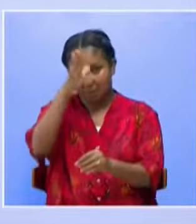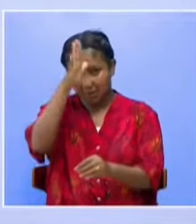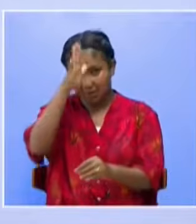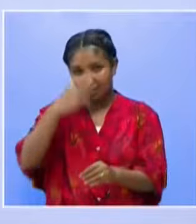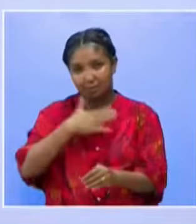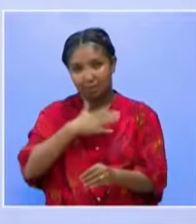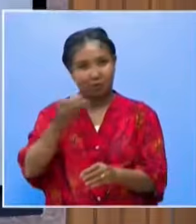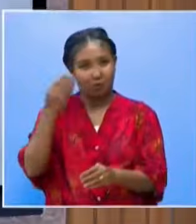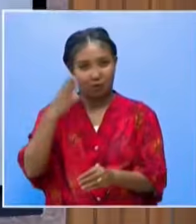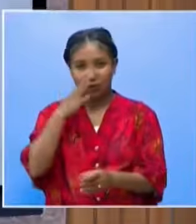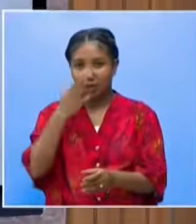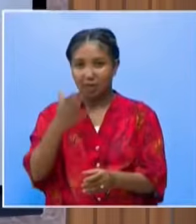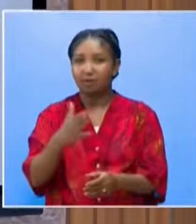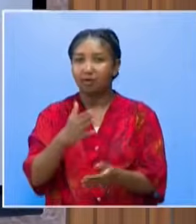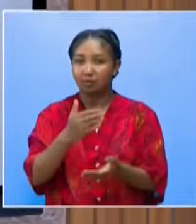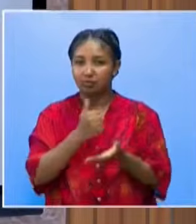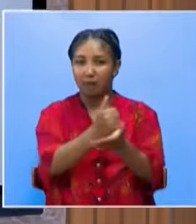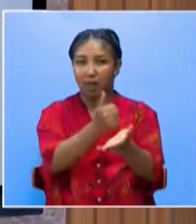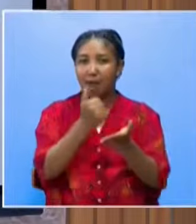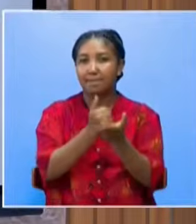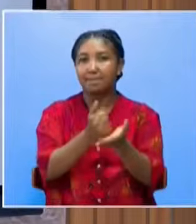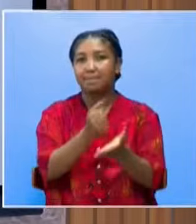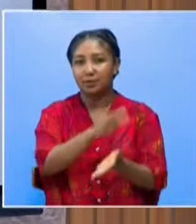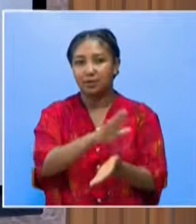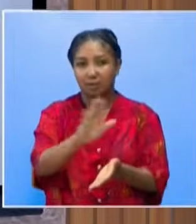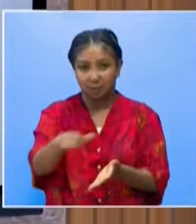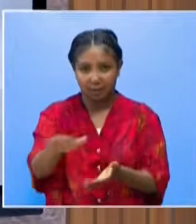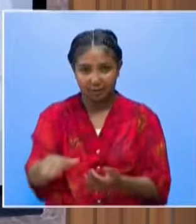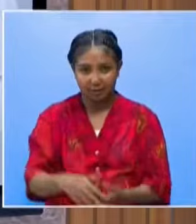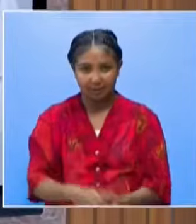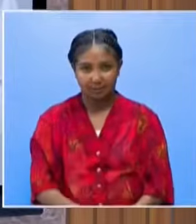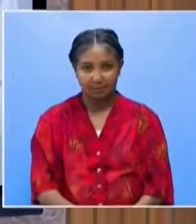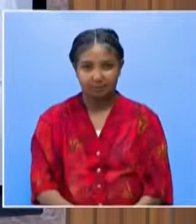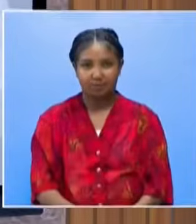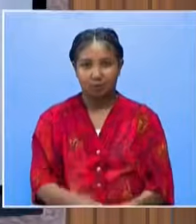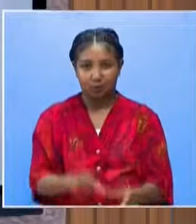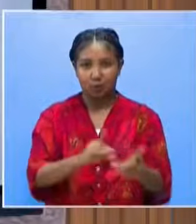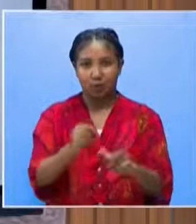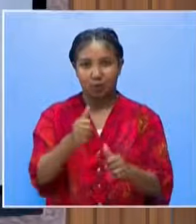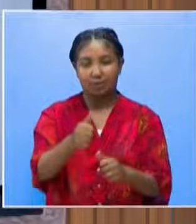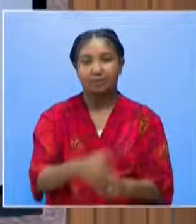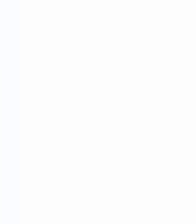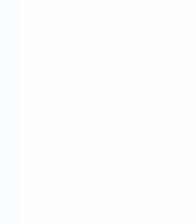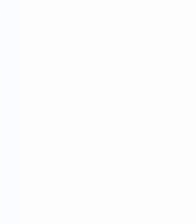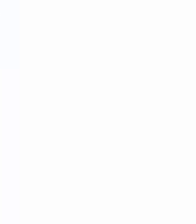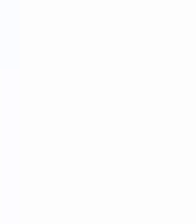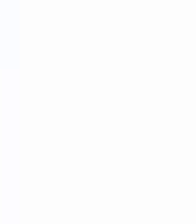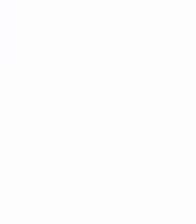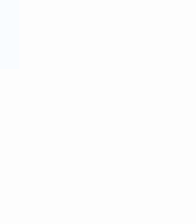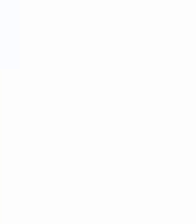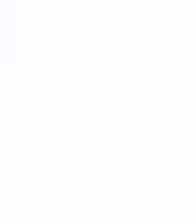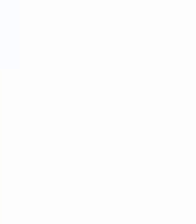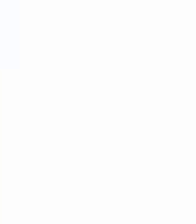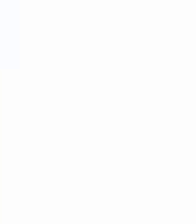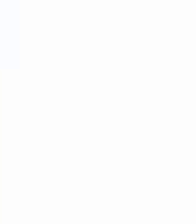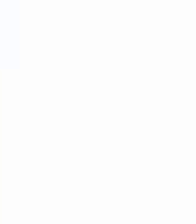don't forget to help the children. Do it, please.